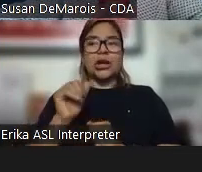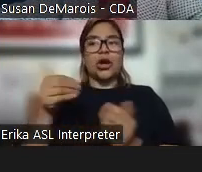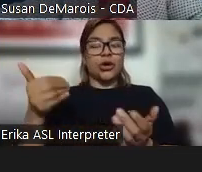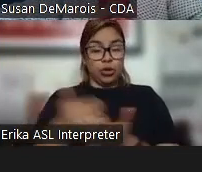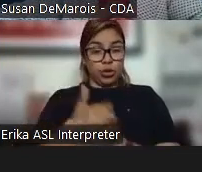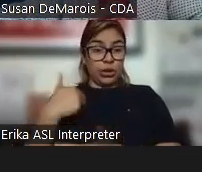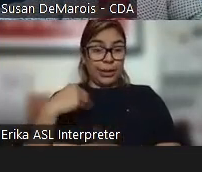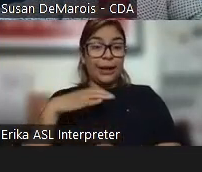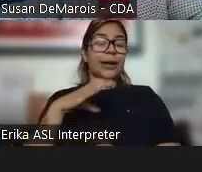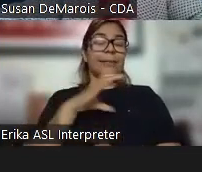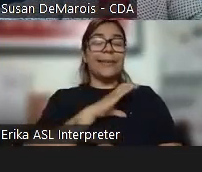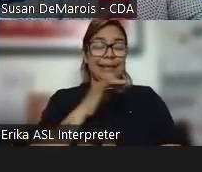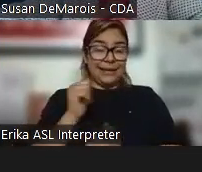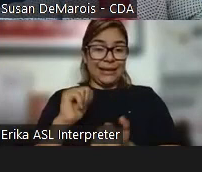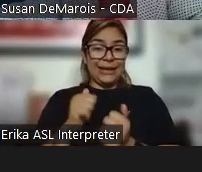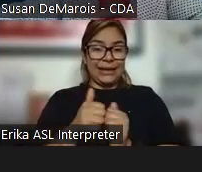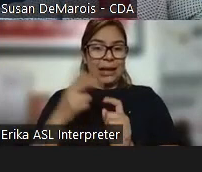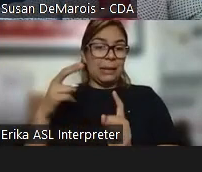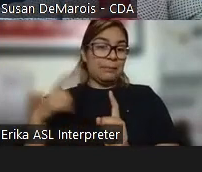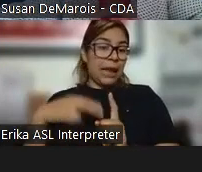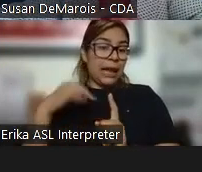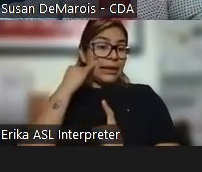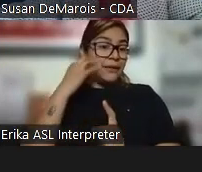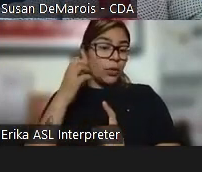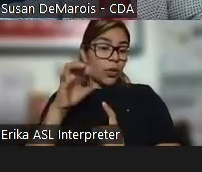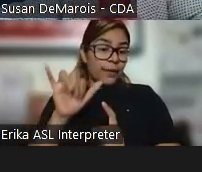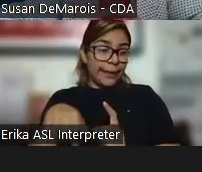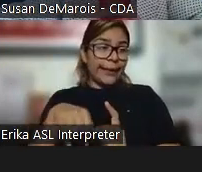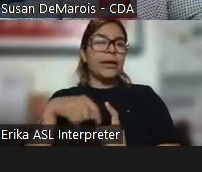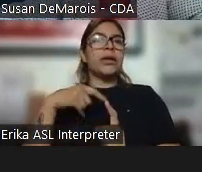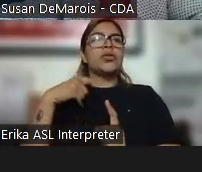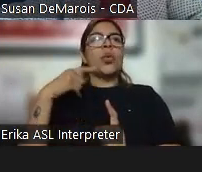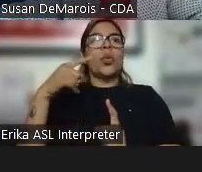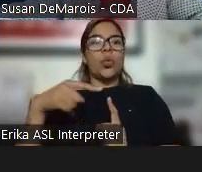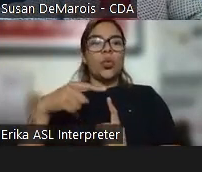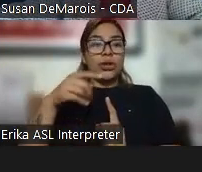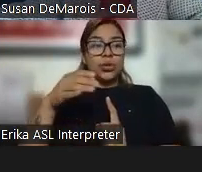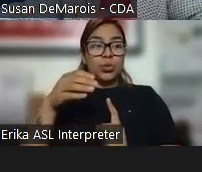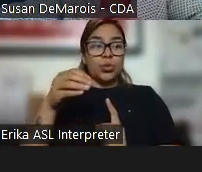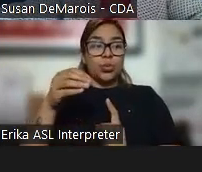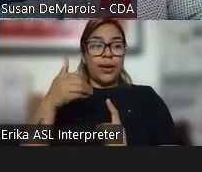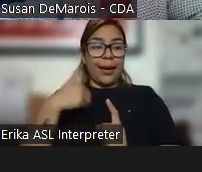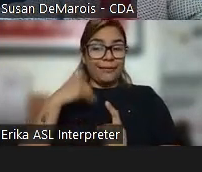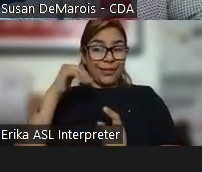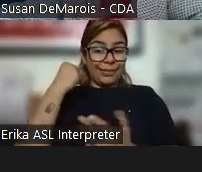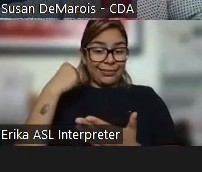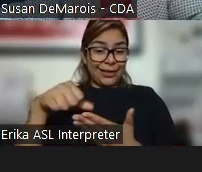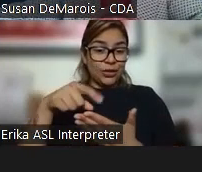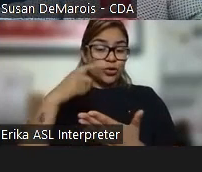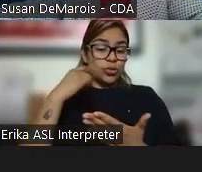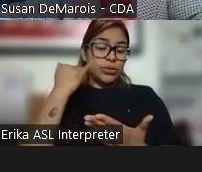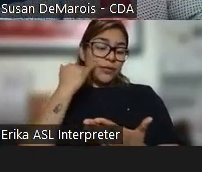DACLAC. So we encourage you to please take note of that when you receive it, and we invite you to